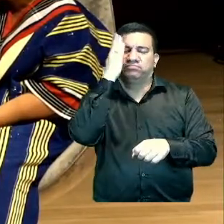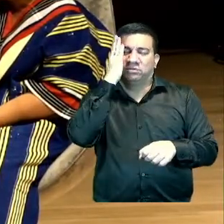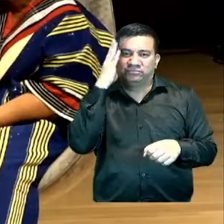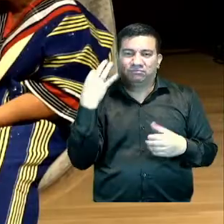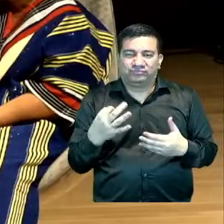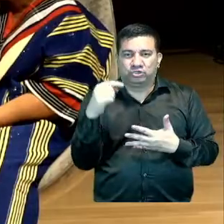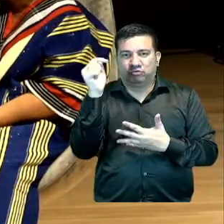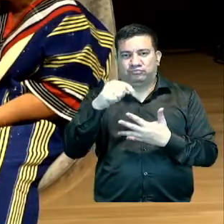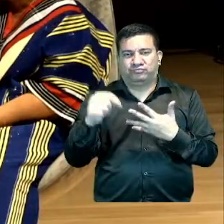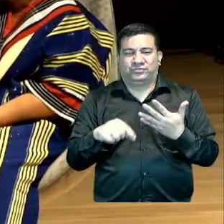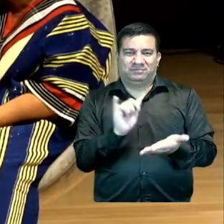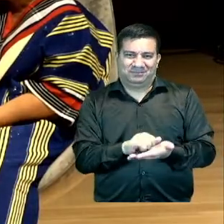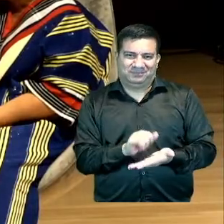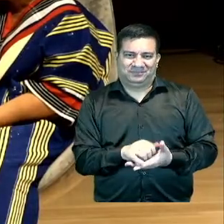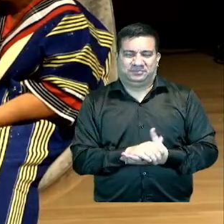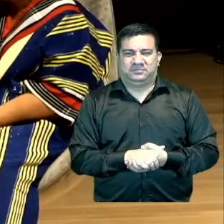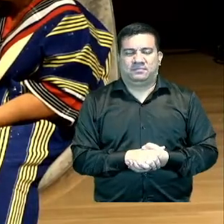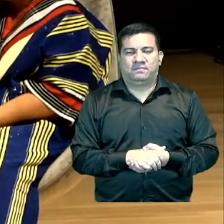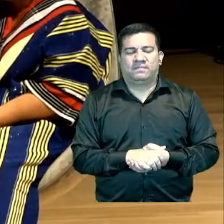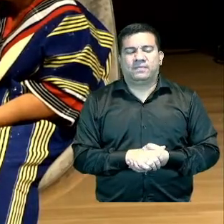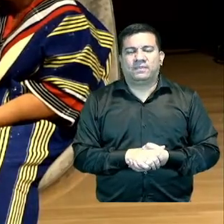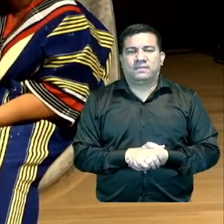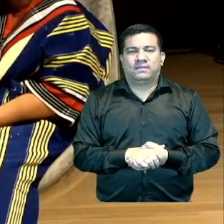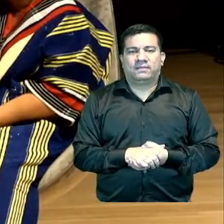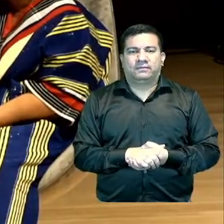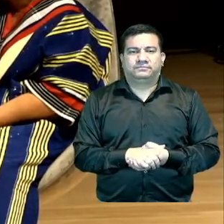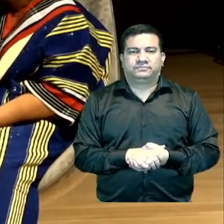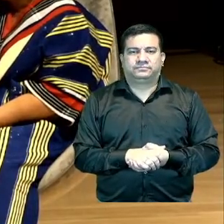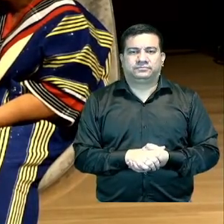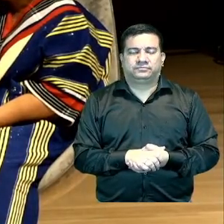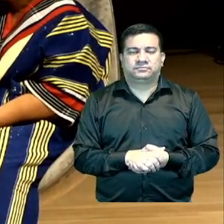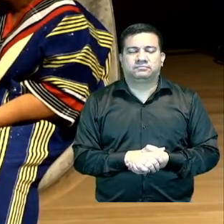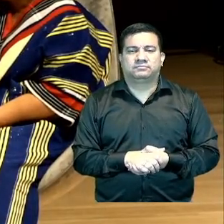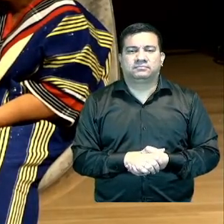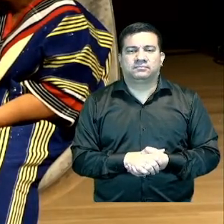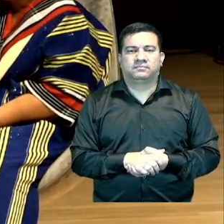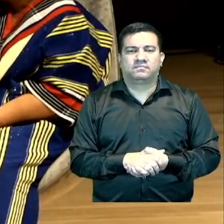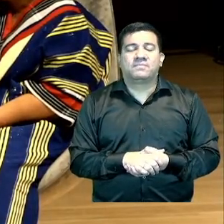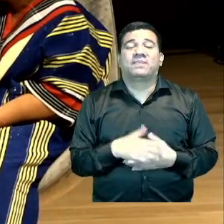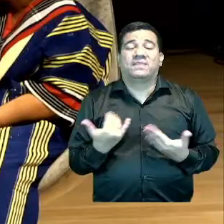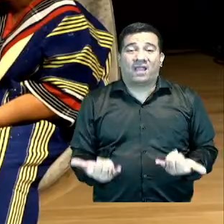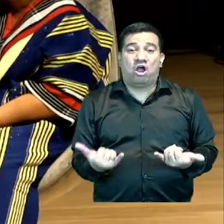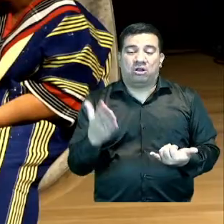that is putting the life of everything on the planet at peril,